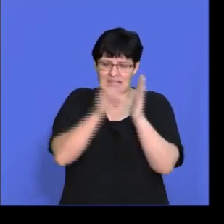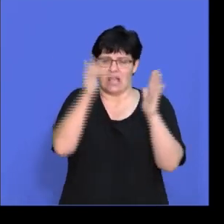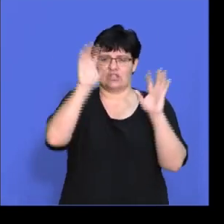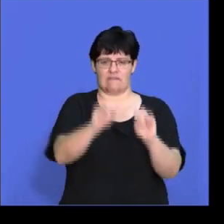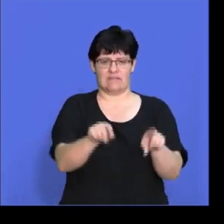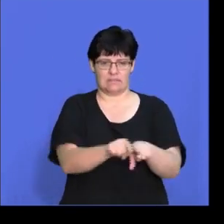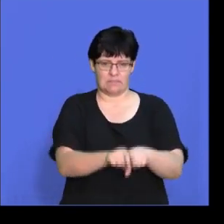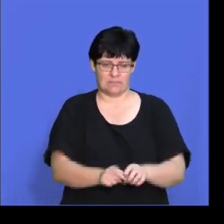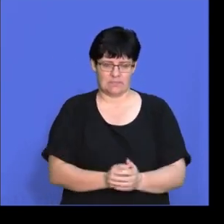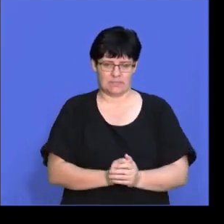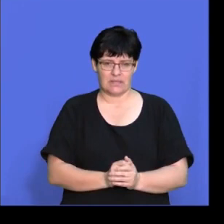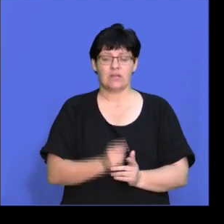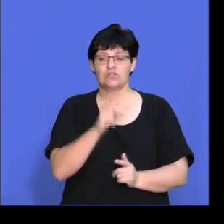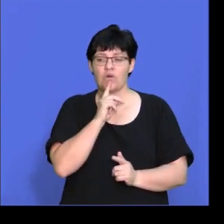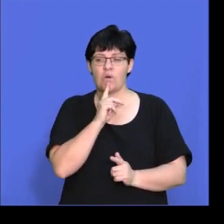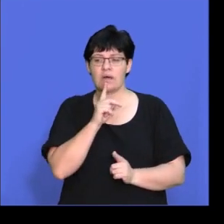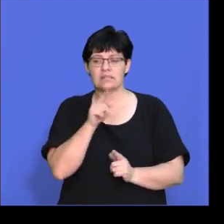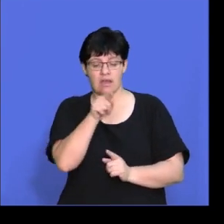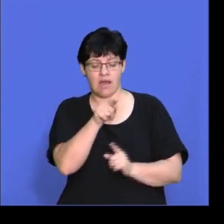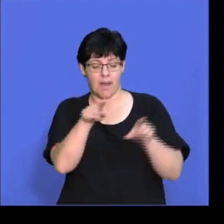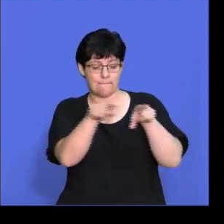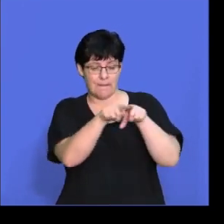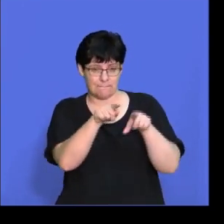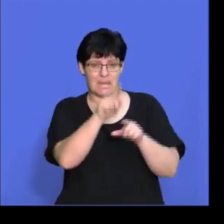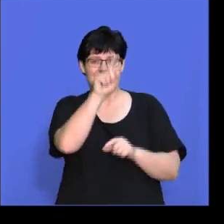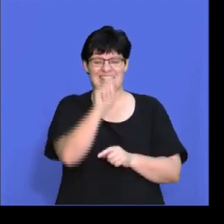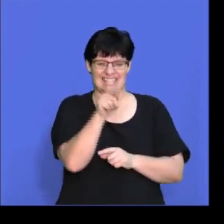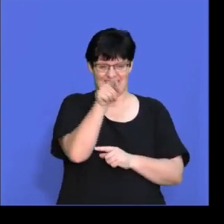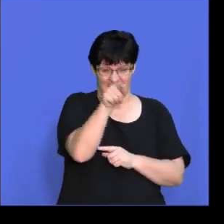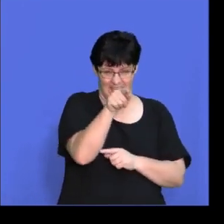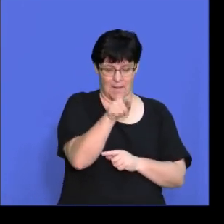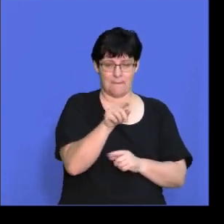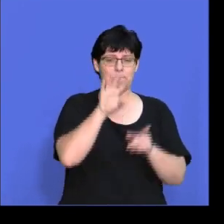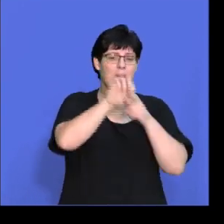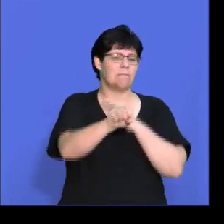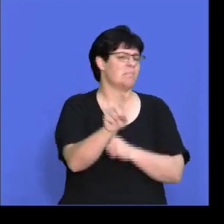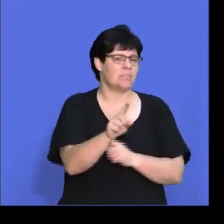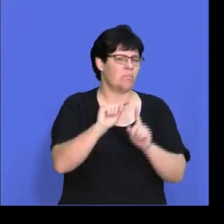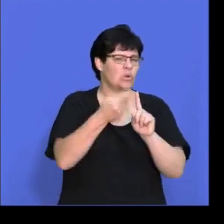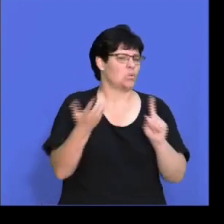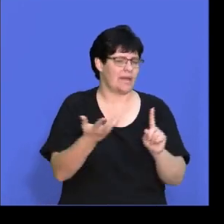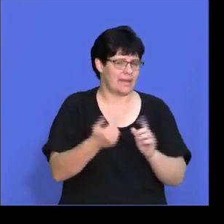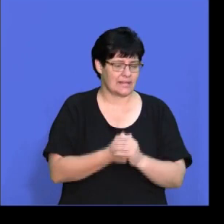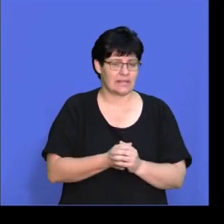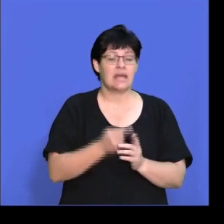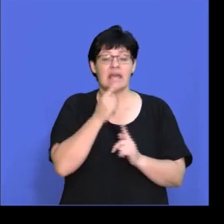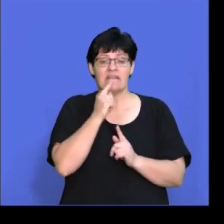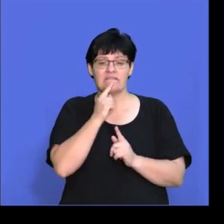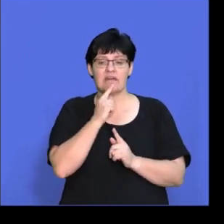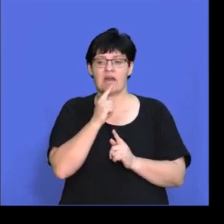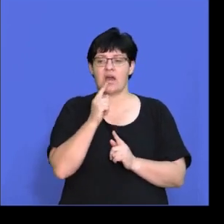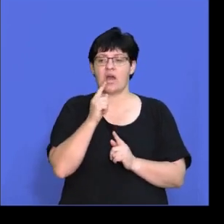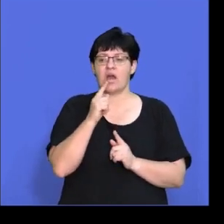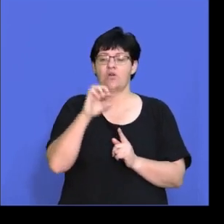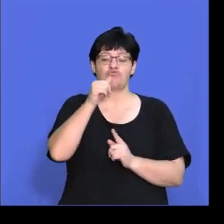that. So we need to figure out the coordinates of point t over there. So if we can find the